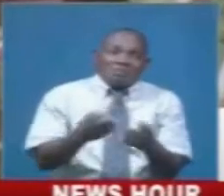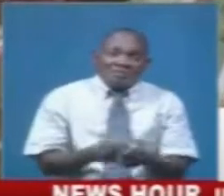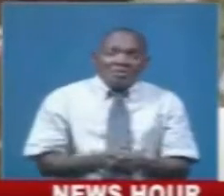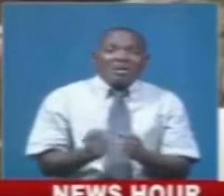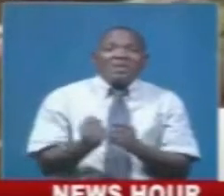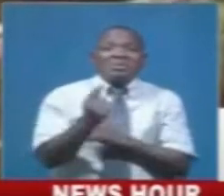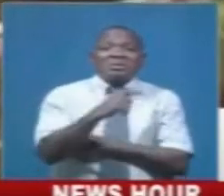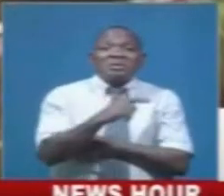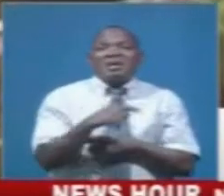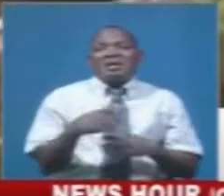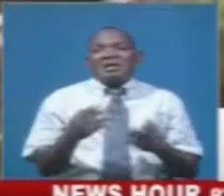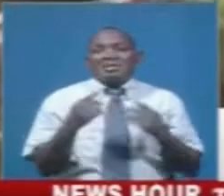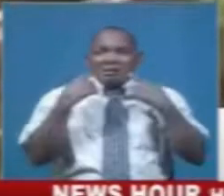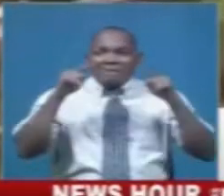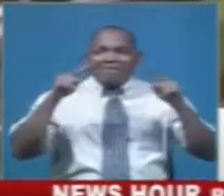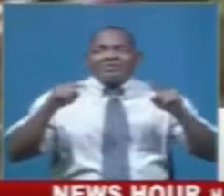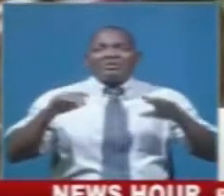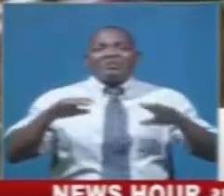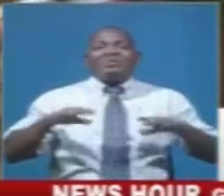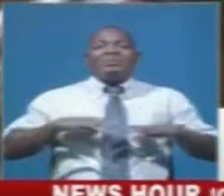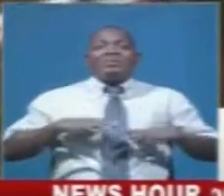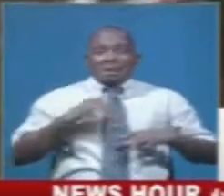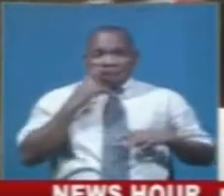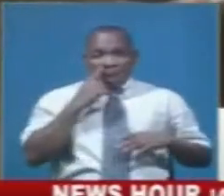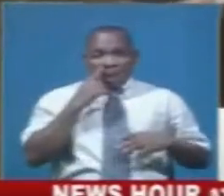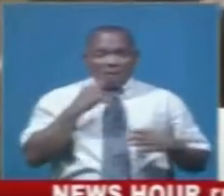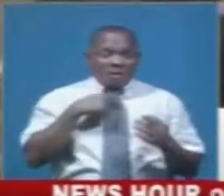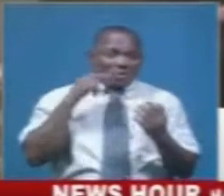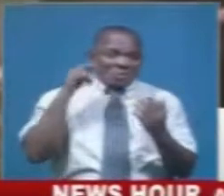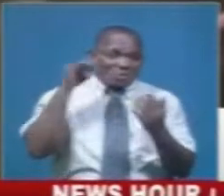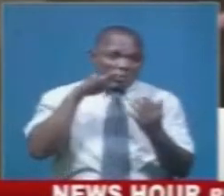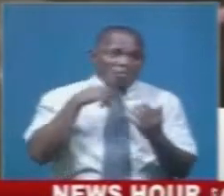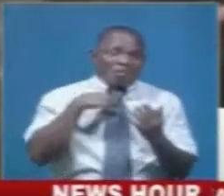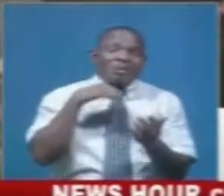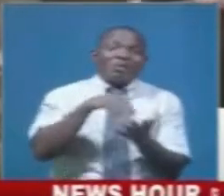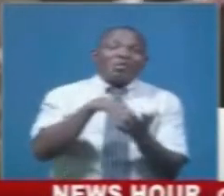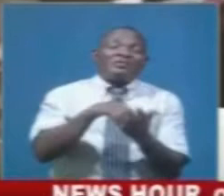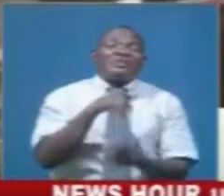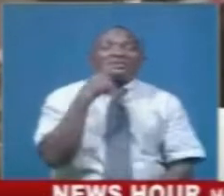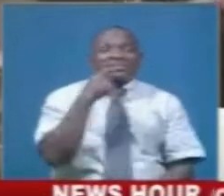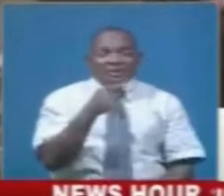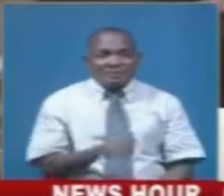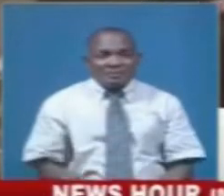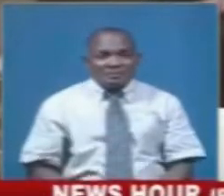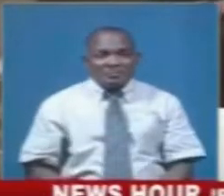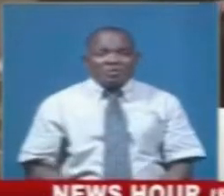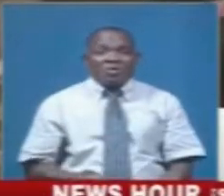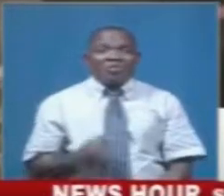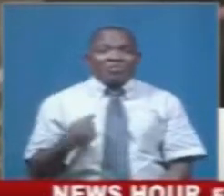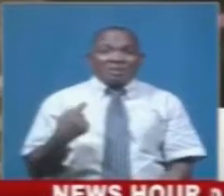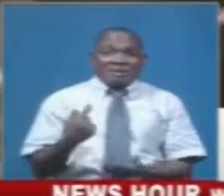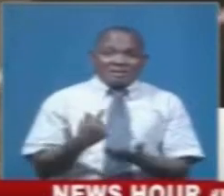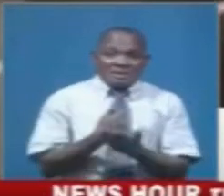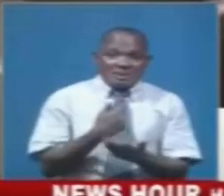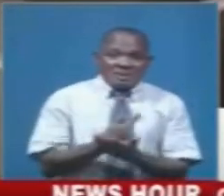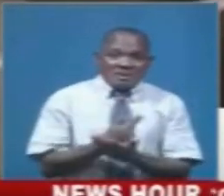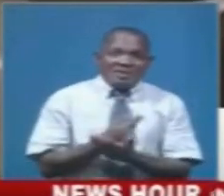is declared a holiday. But my hope, and this is what I've been saying all along, that we need peace in this